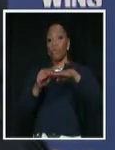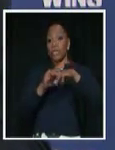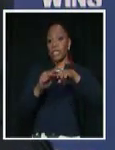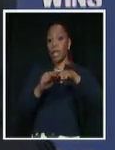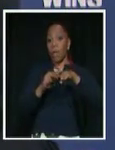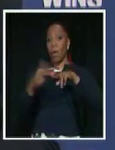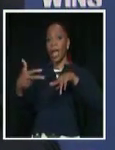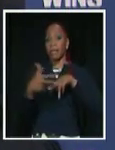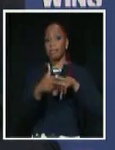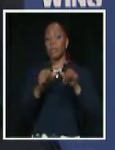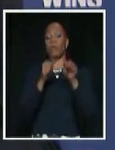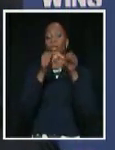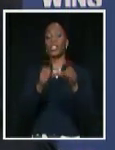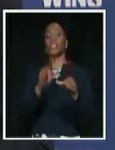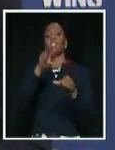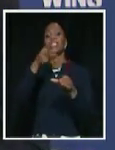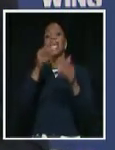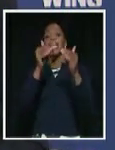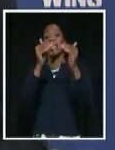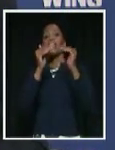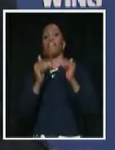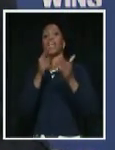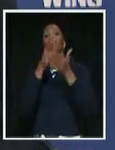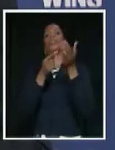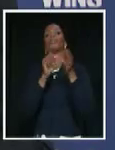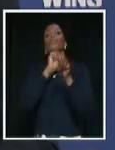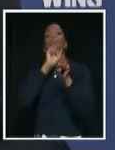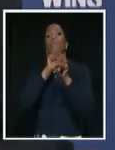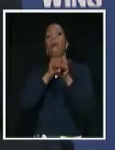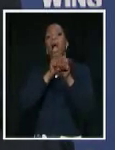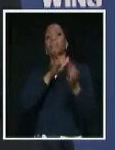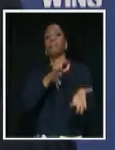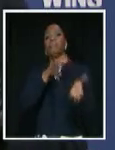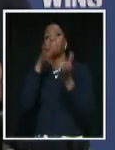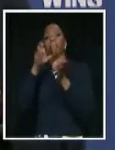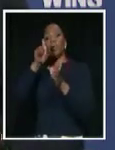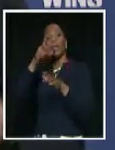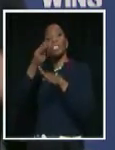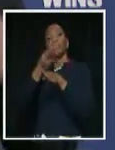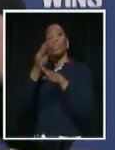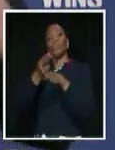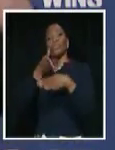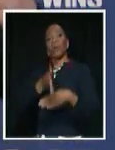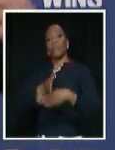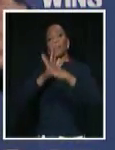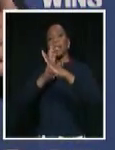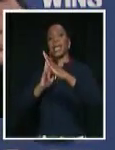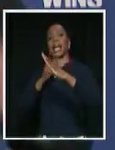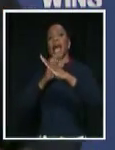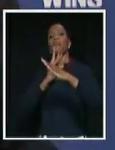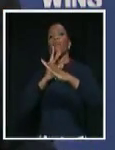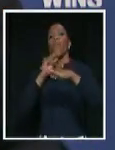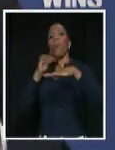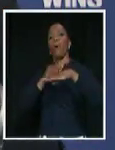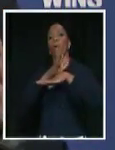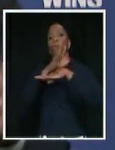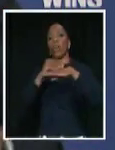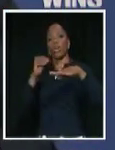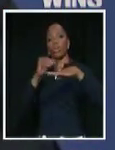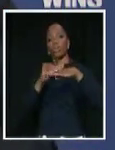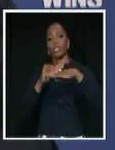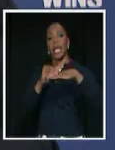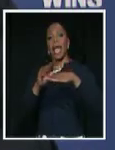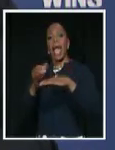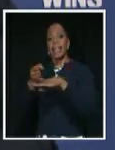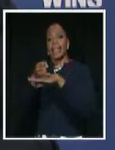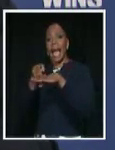the second phase. They do nothing but pull out rock. We need to use that rock to be able to protect our shores and move the island out. We don't need